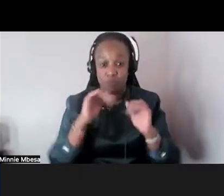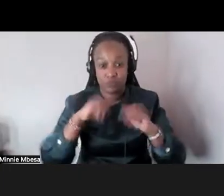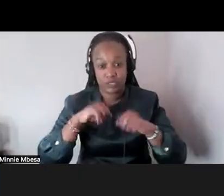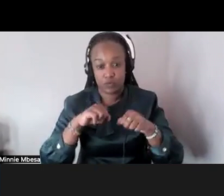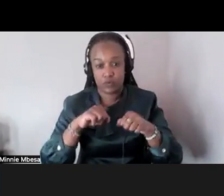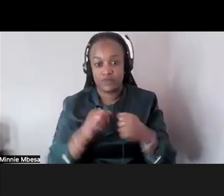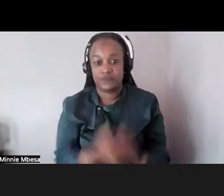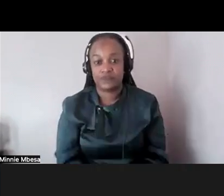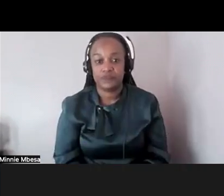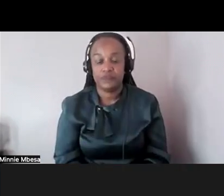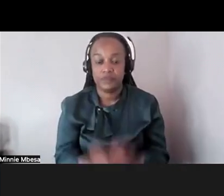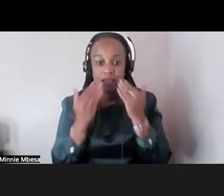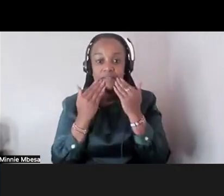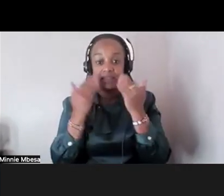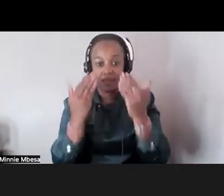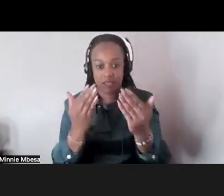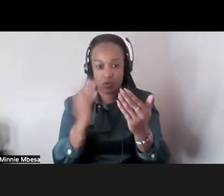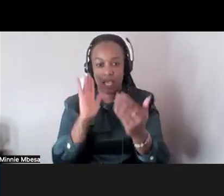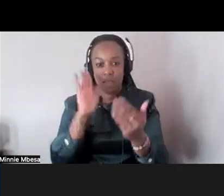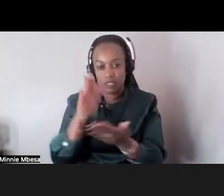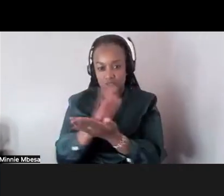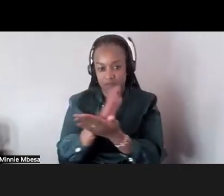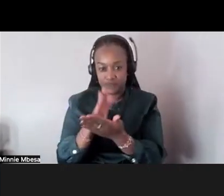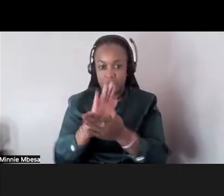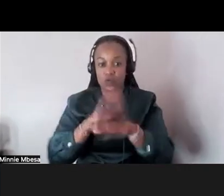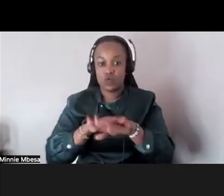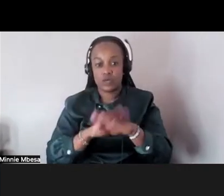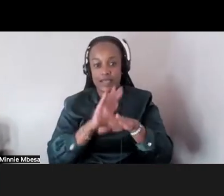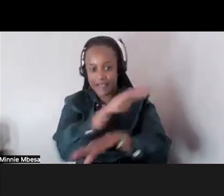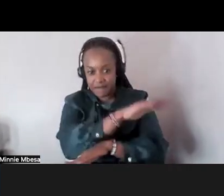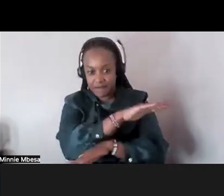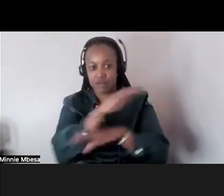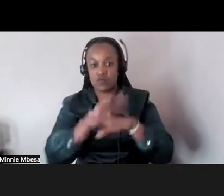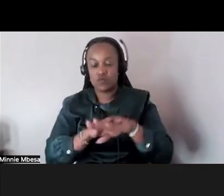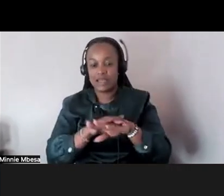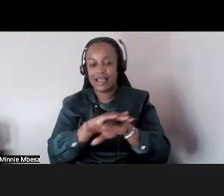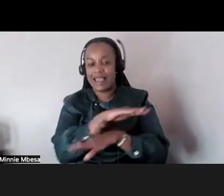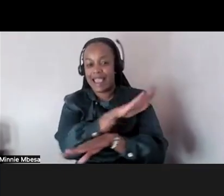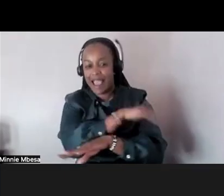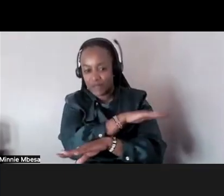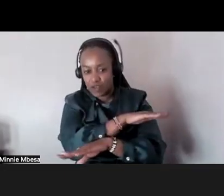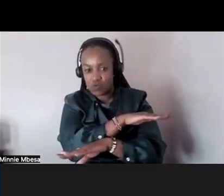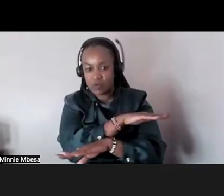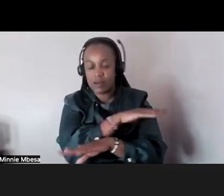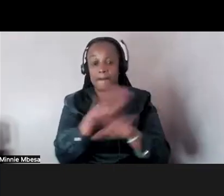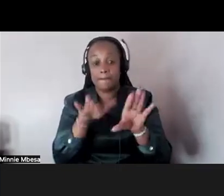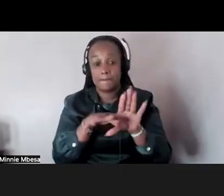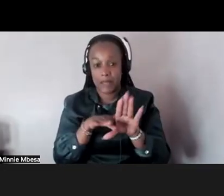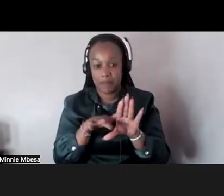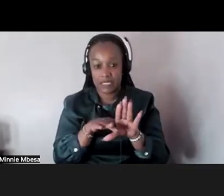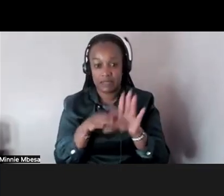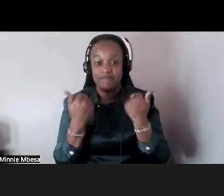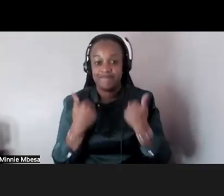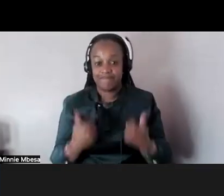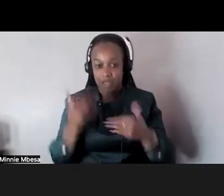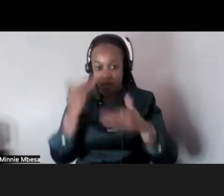Thank you, Rochelle, and good evening, good afternoon, members. I am Professor